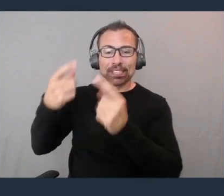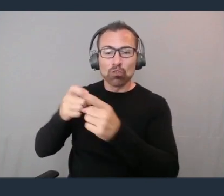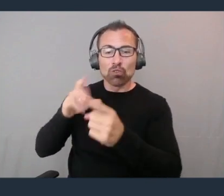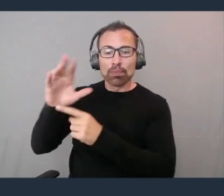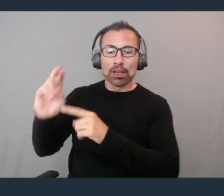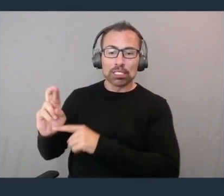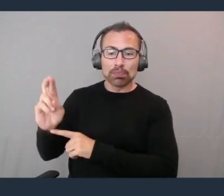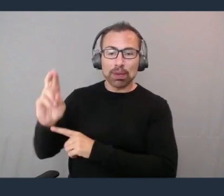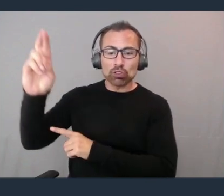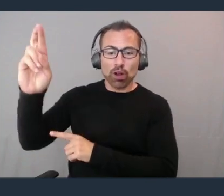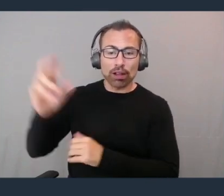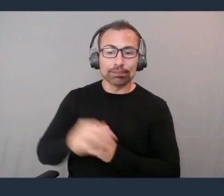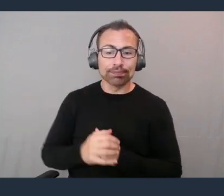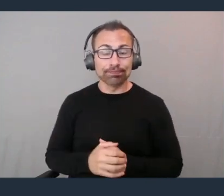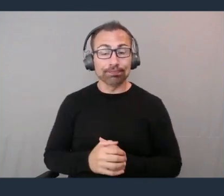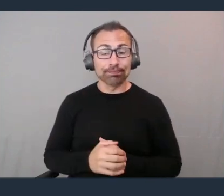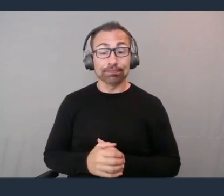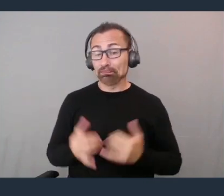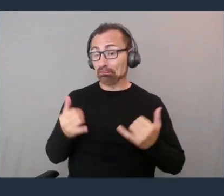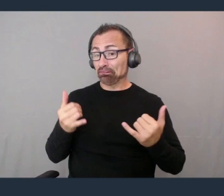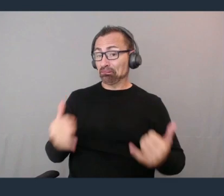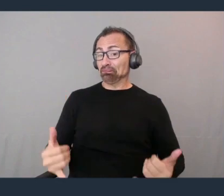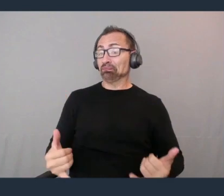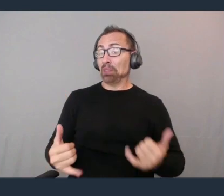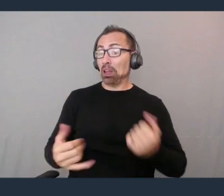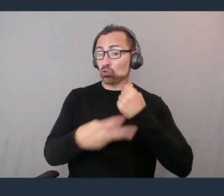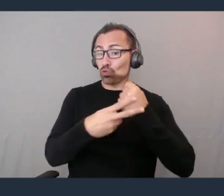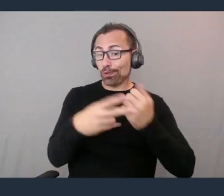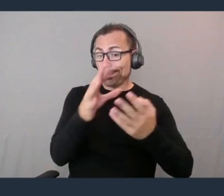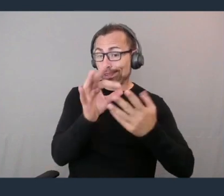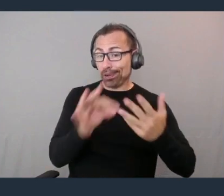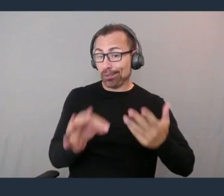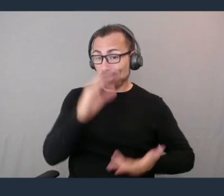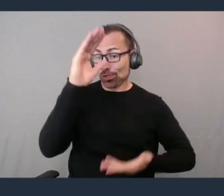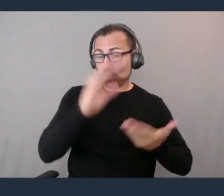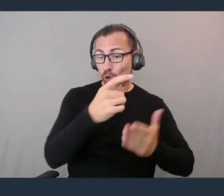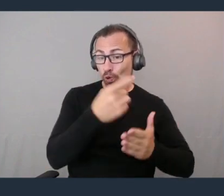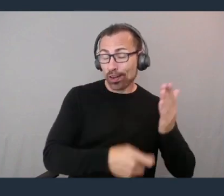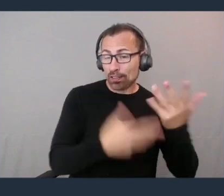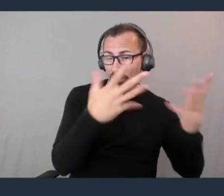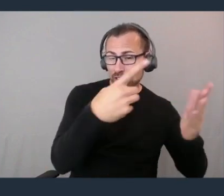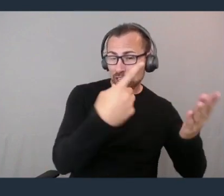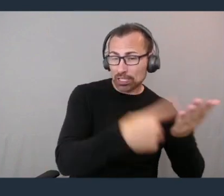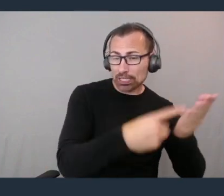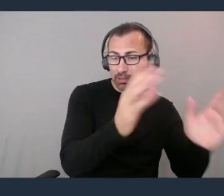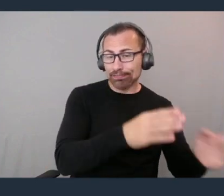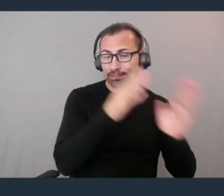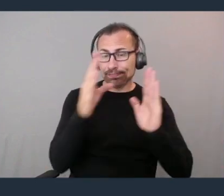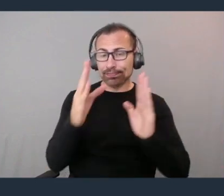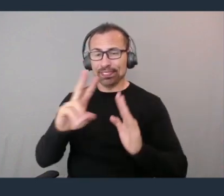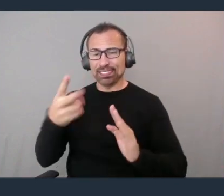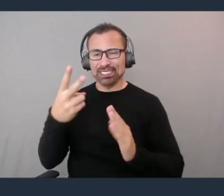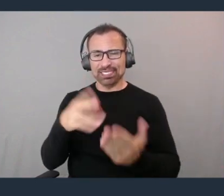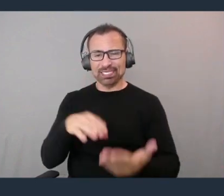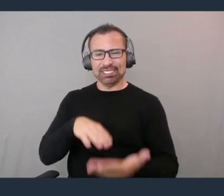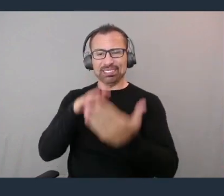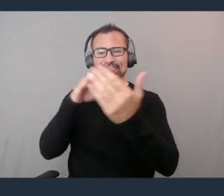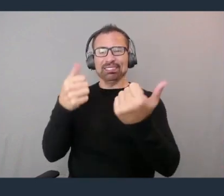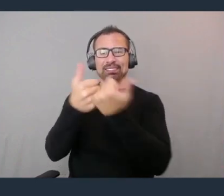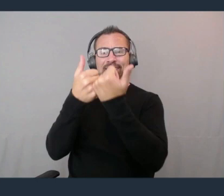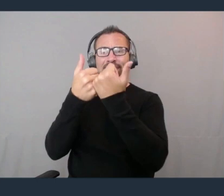Now that we have discussed low-cost storage options, that brings me to our second challenge: how to access all of this code